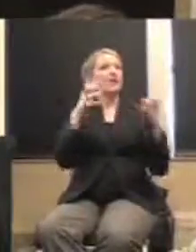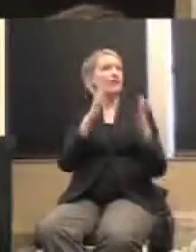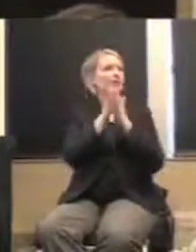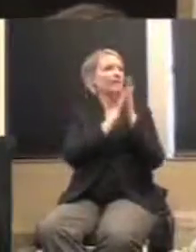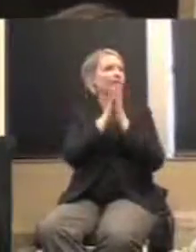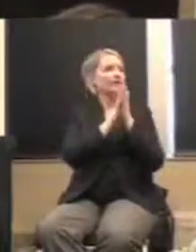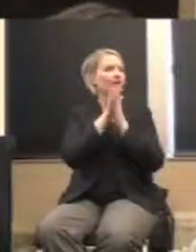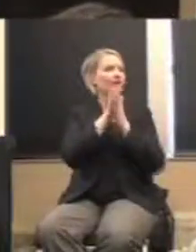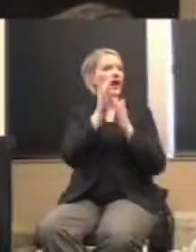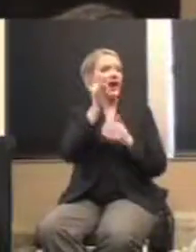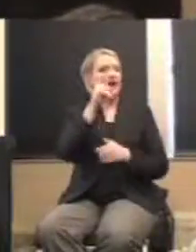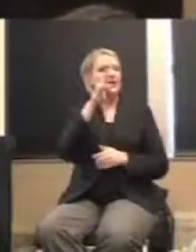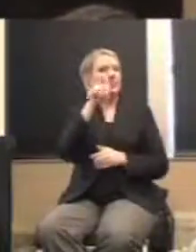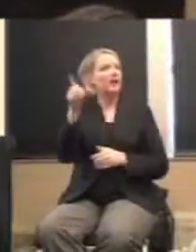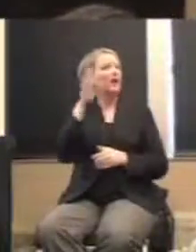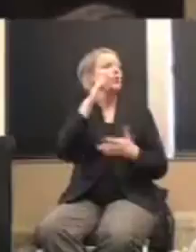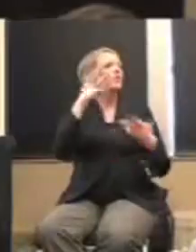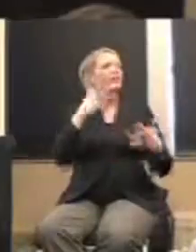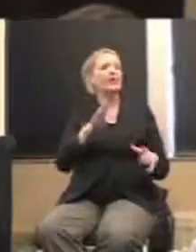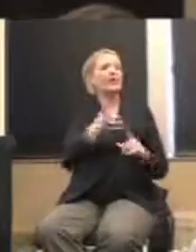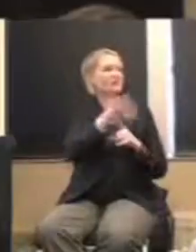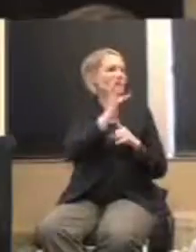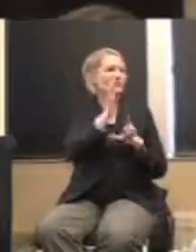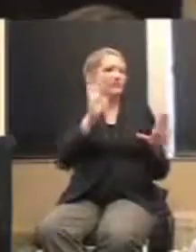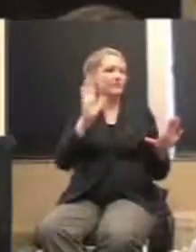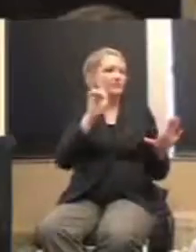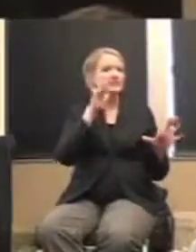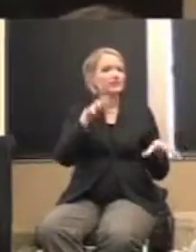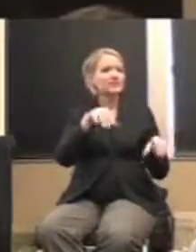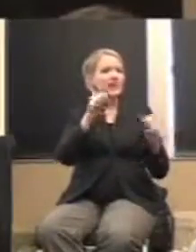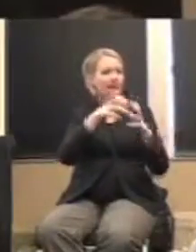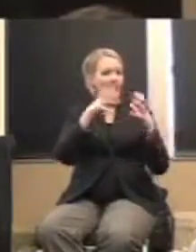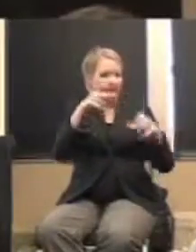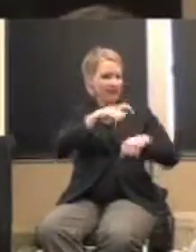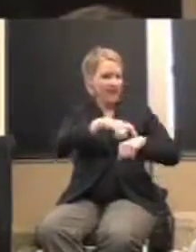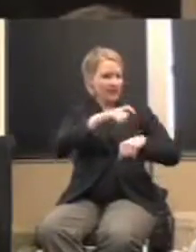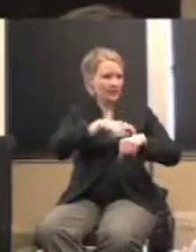in 5 minutes. So it doesn't take much time. And